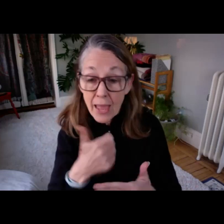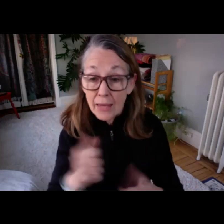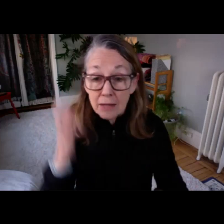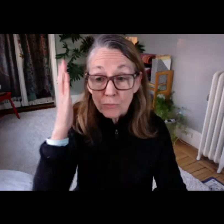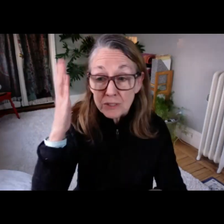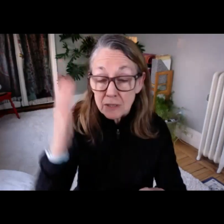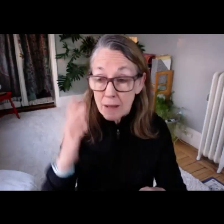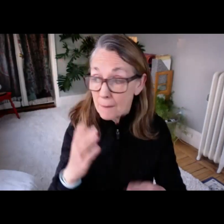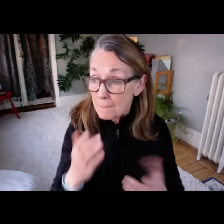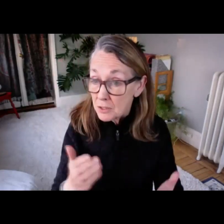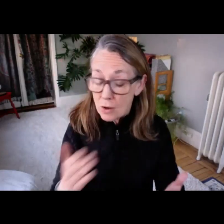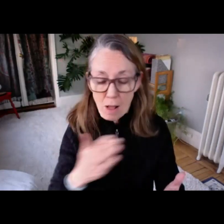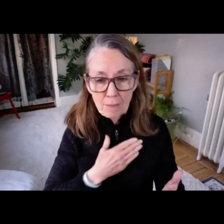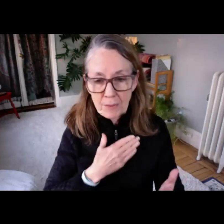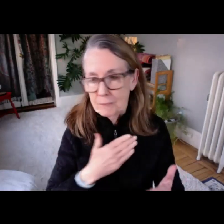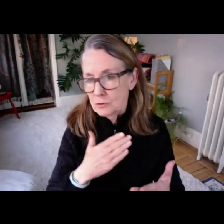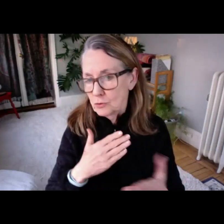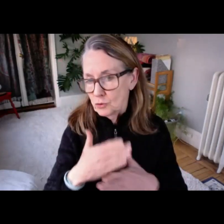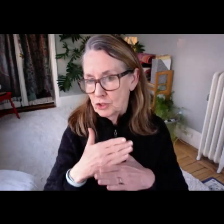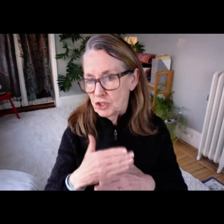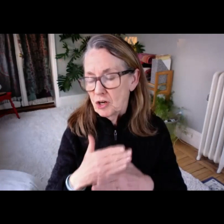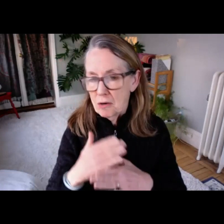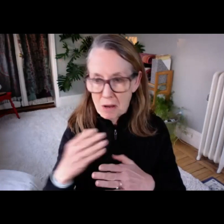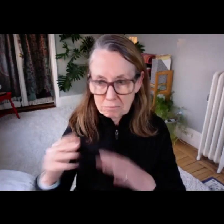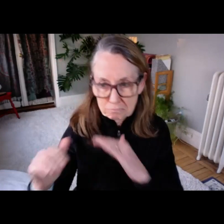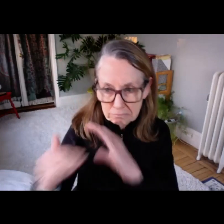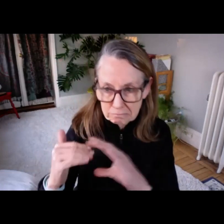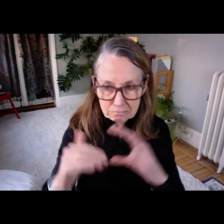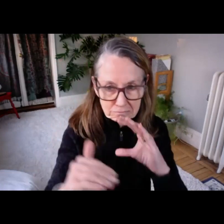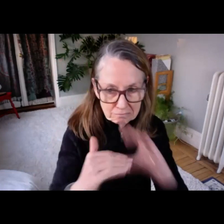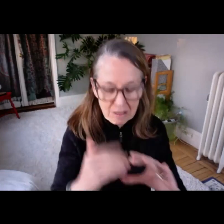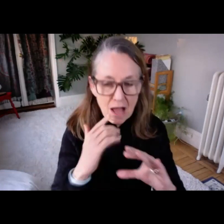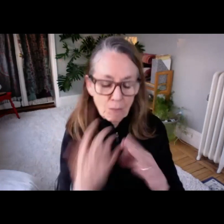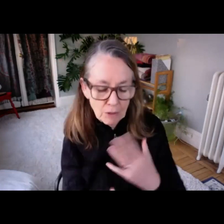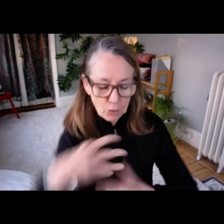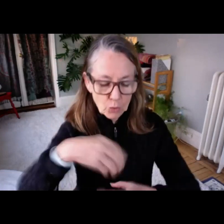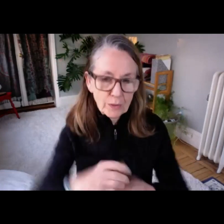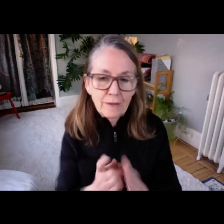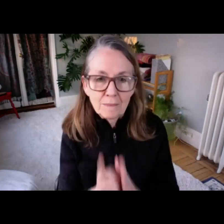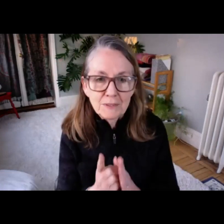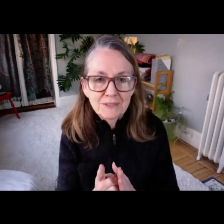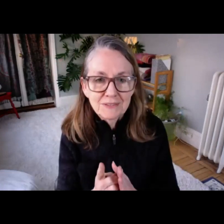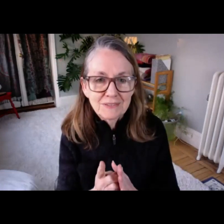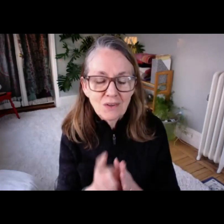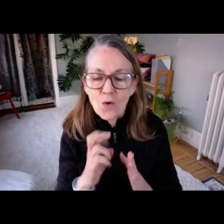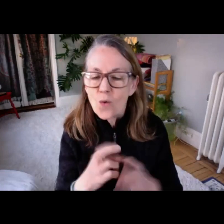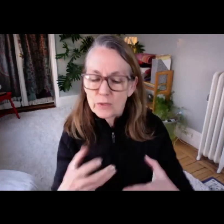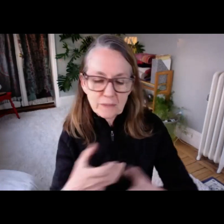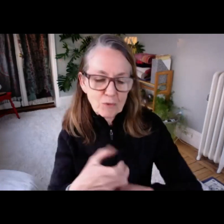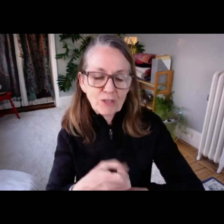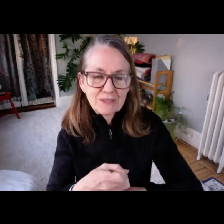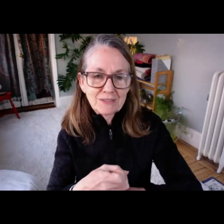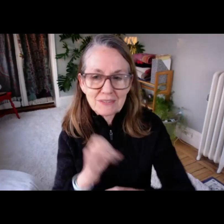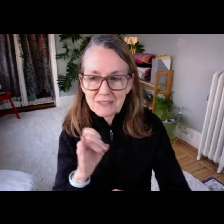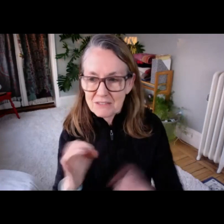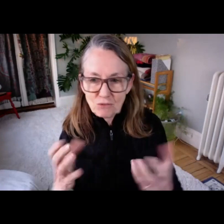to be shared, I'd be more than happy to get it and include it in our meeting minute, or just summarize it if we don't want